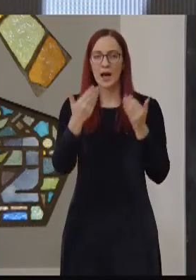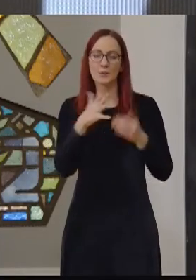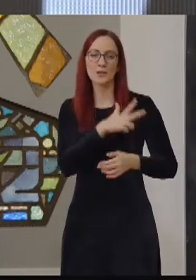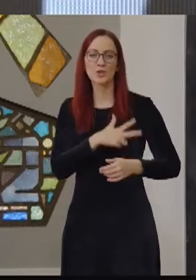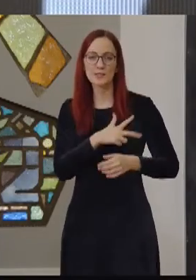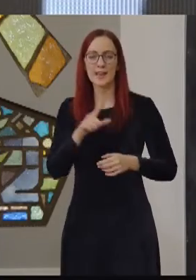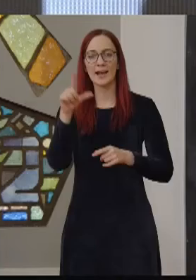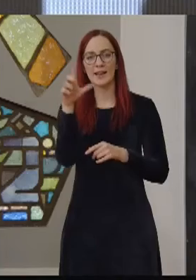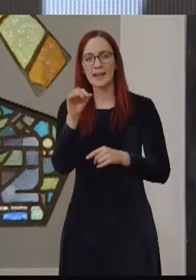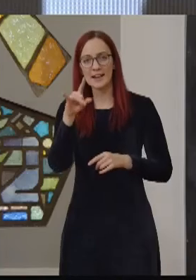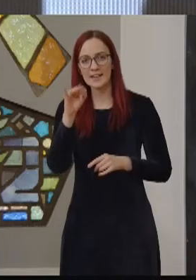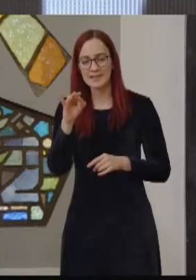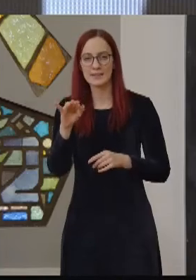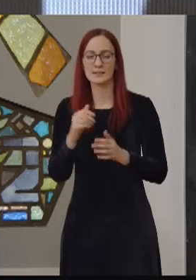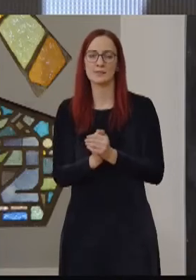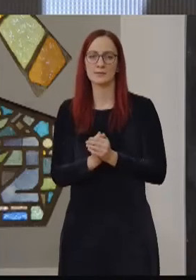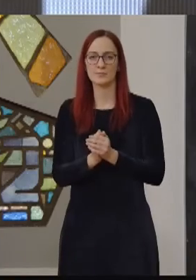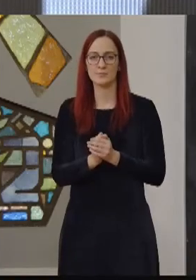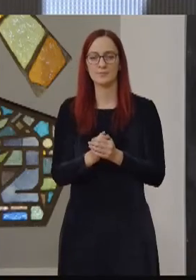gender,